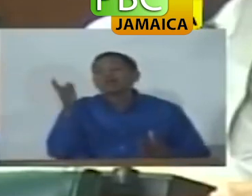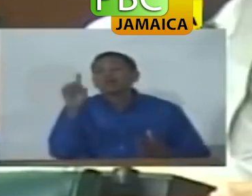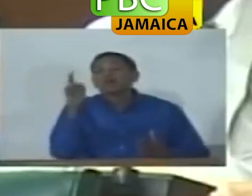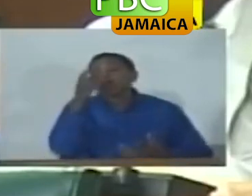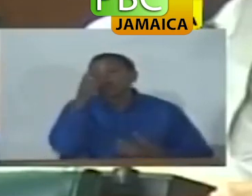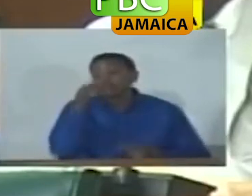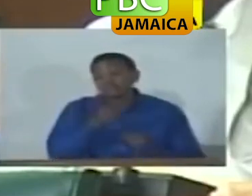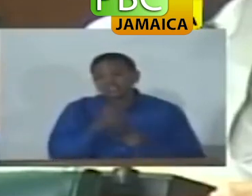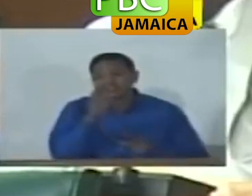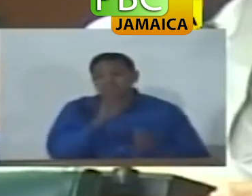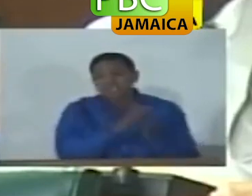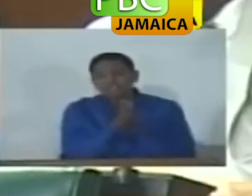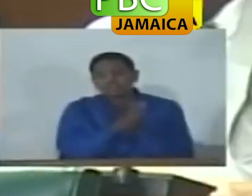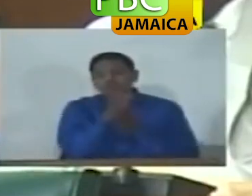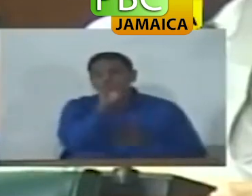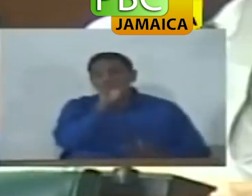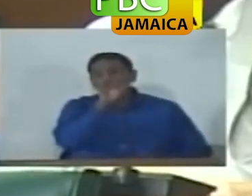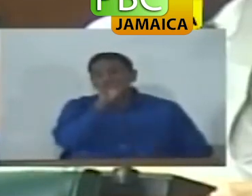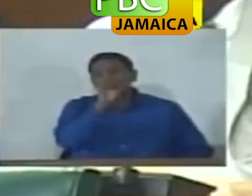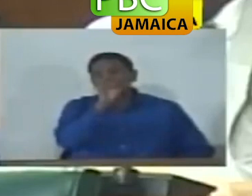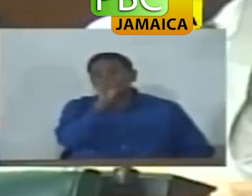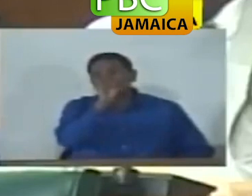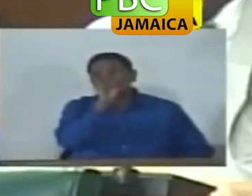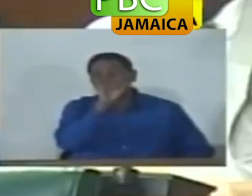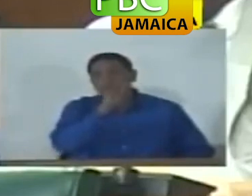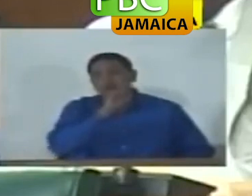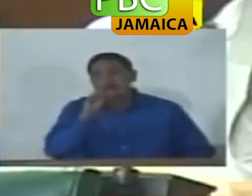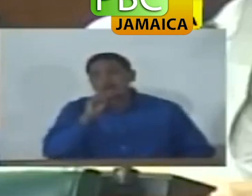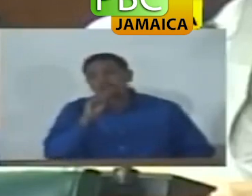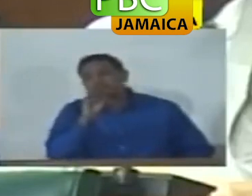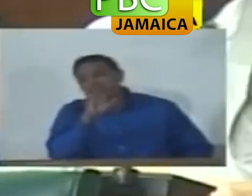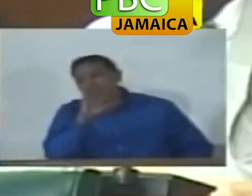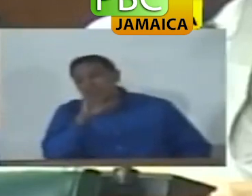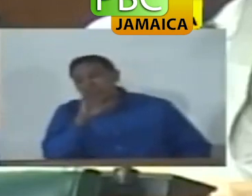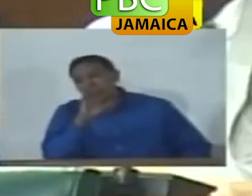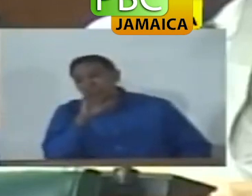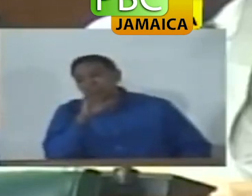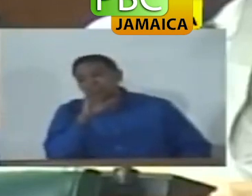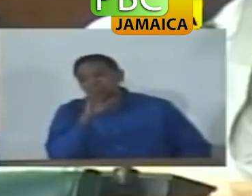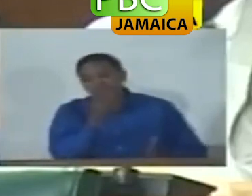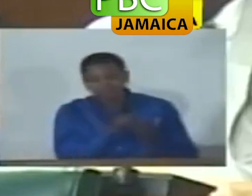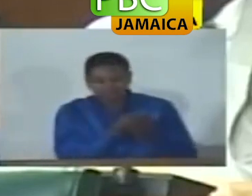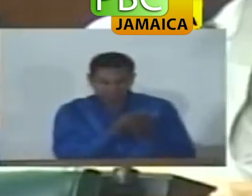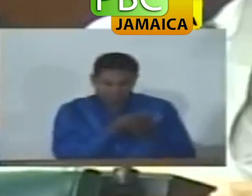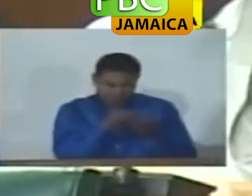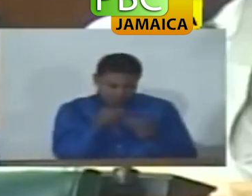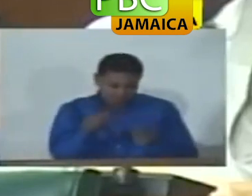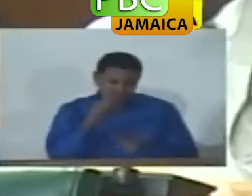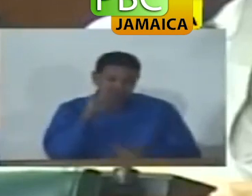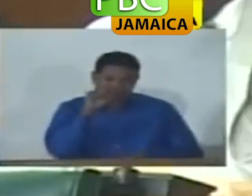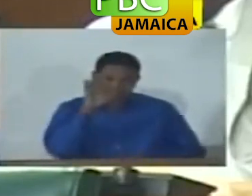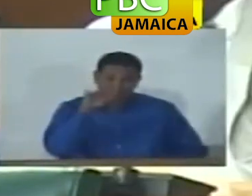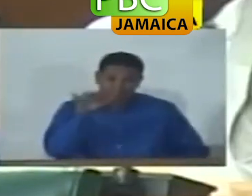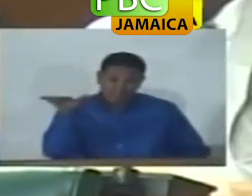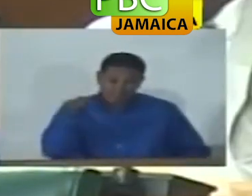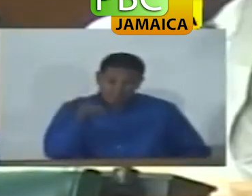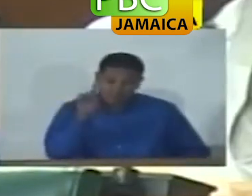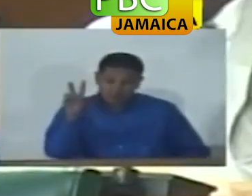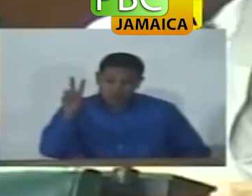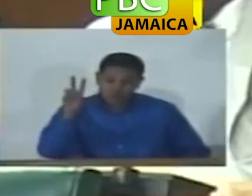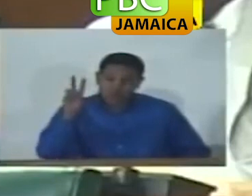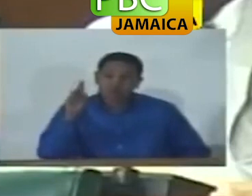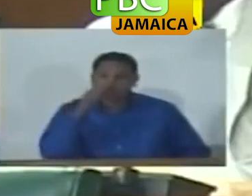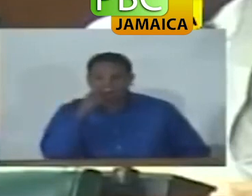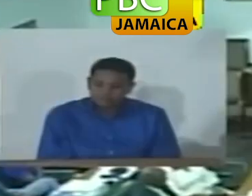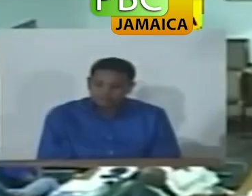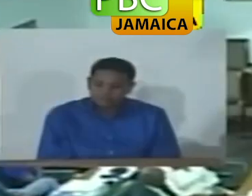is $132.7 and amortization $155.2, with non-debt below the line expenditure of